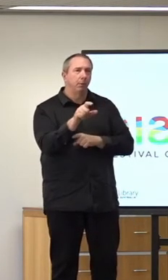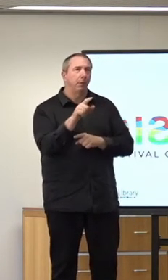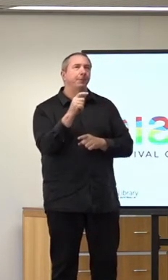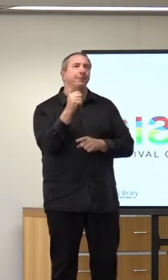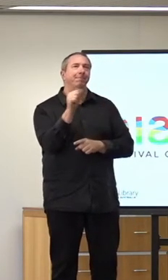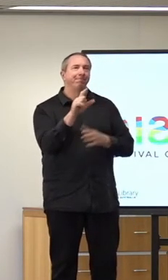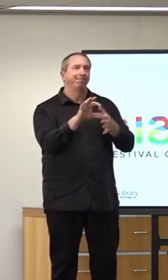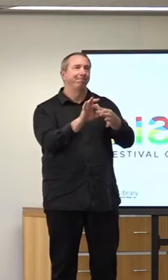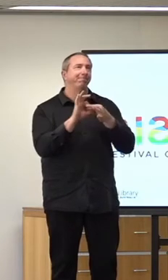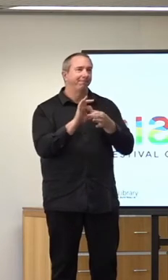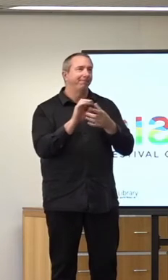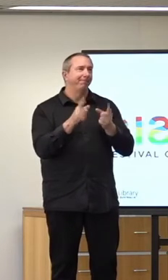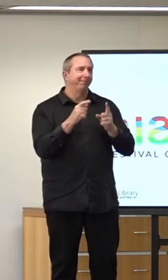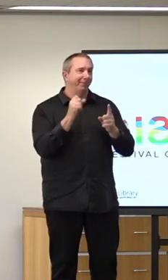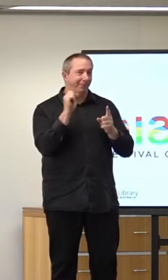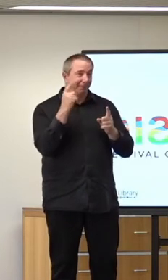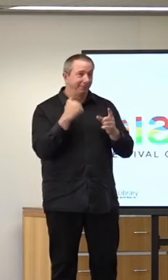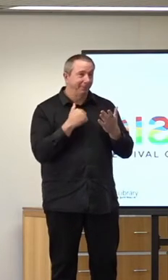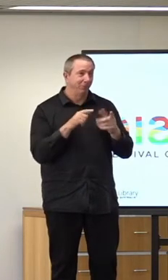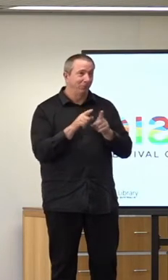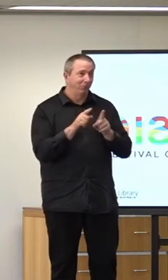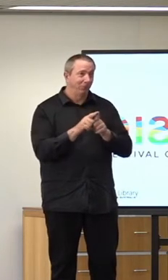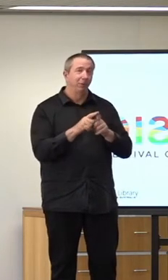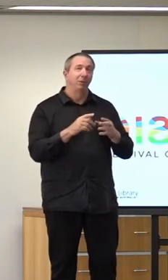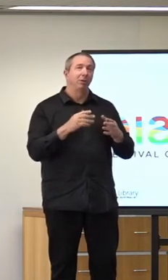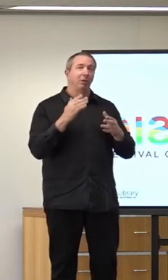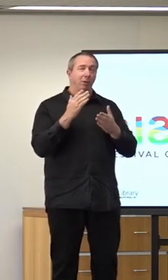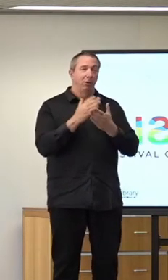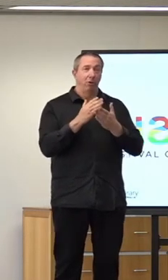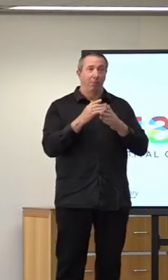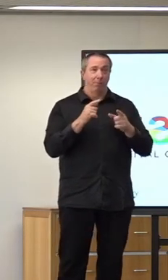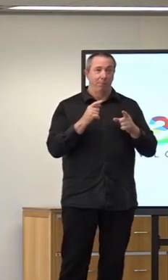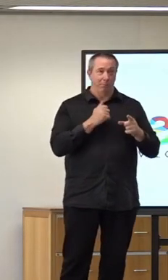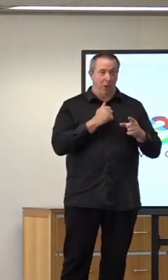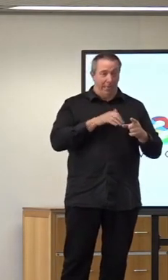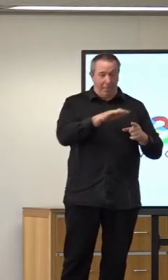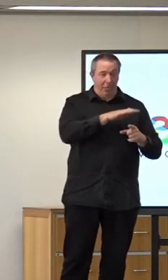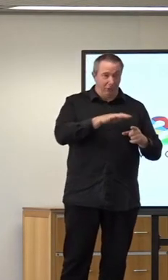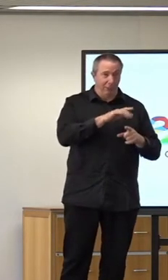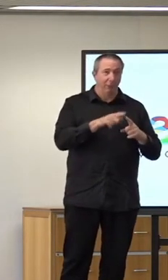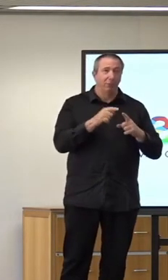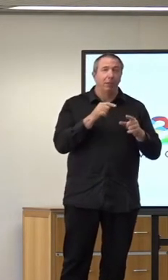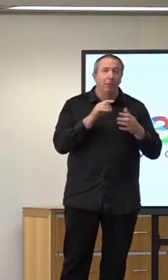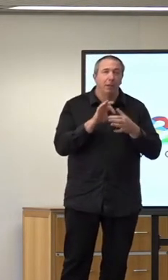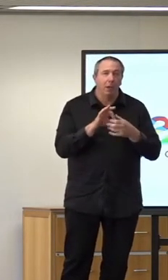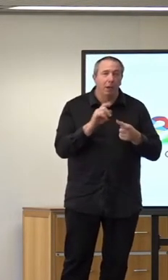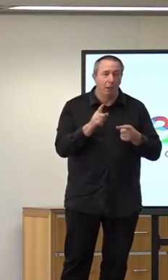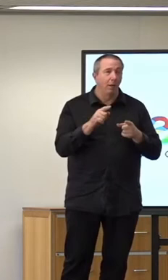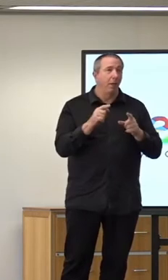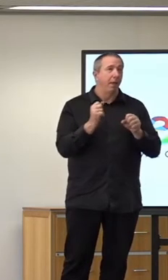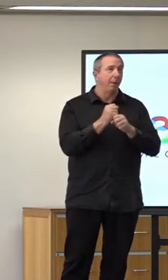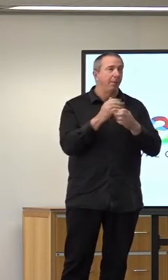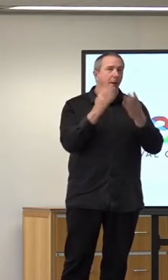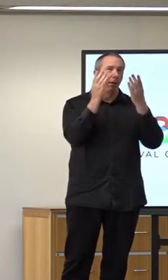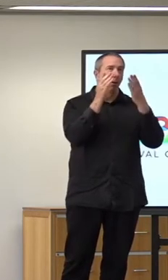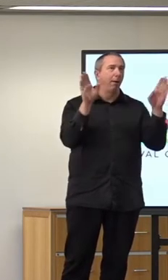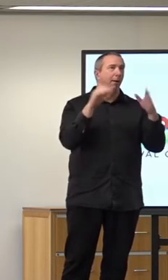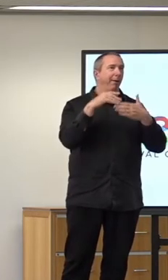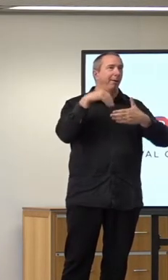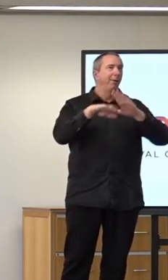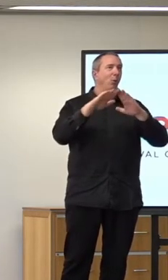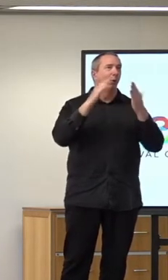about burnouts. And that's from the demographic that I come from. And that opened up a massive world. Once